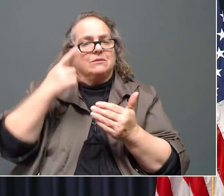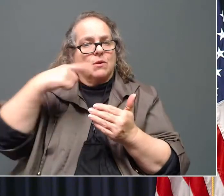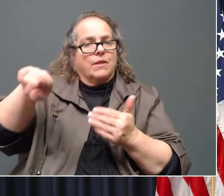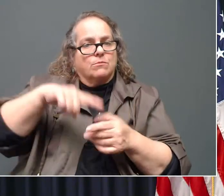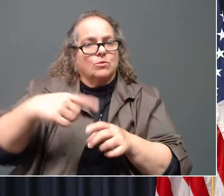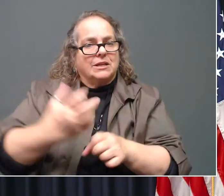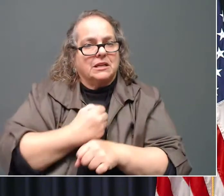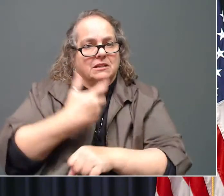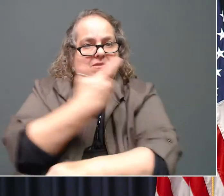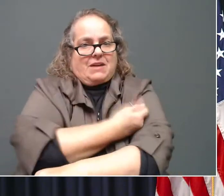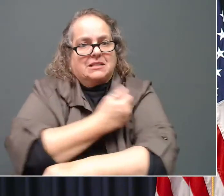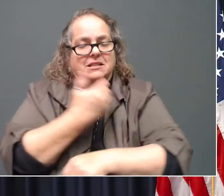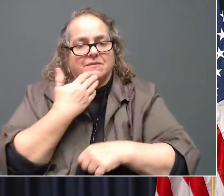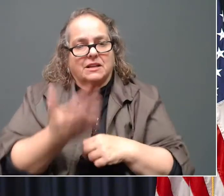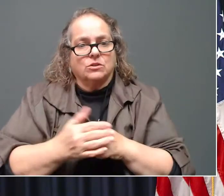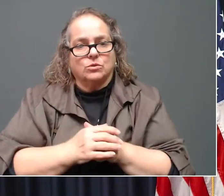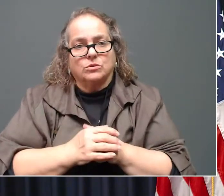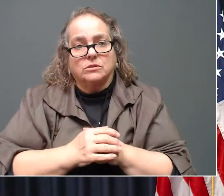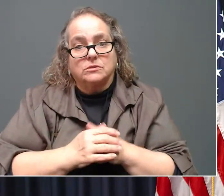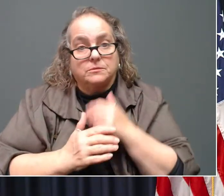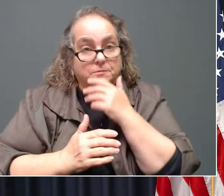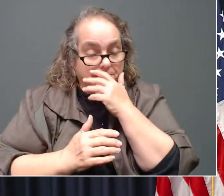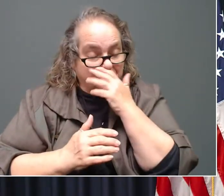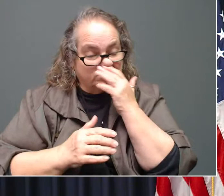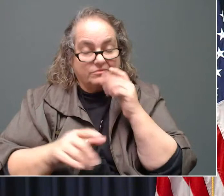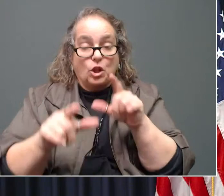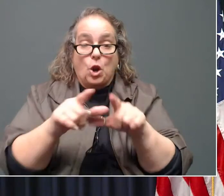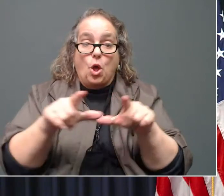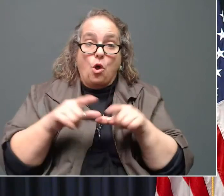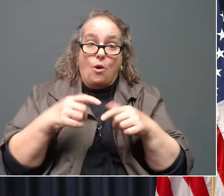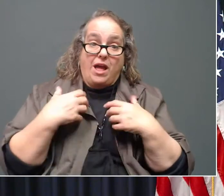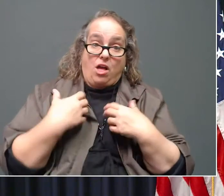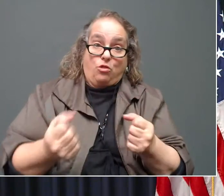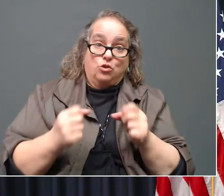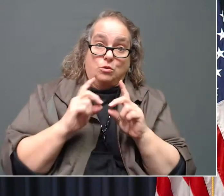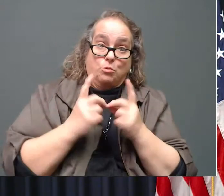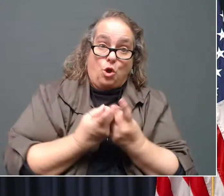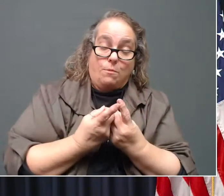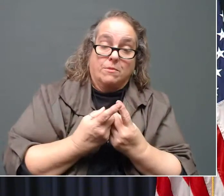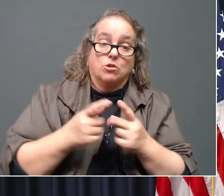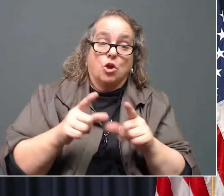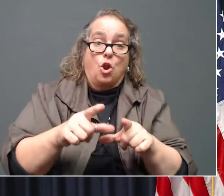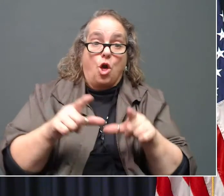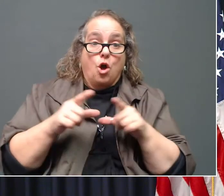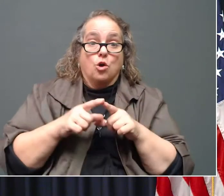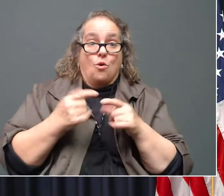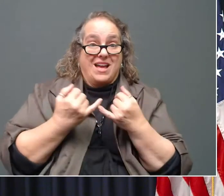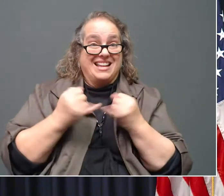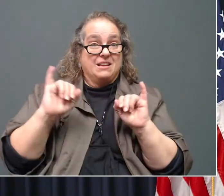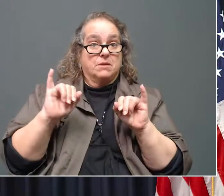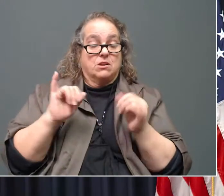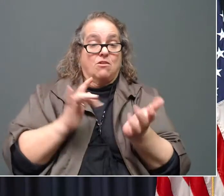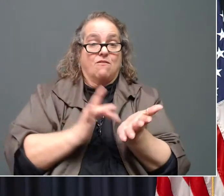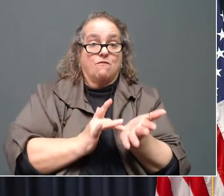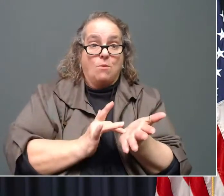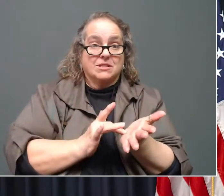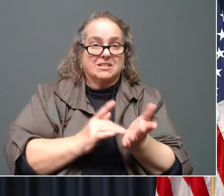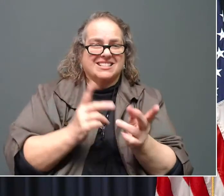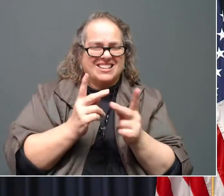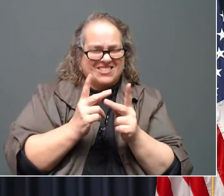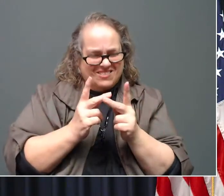Thank you. Local health departments and local independent pharmacies are absolutely